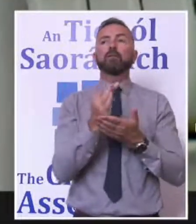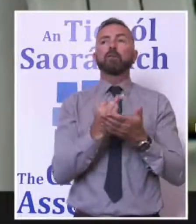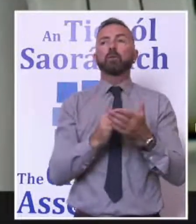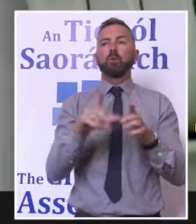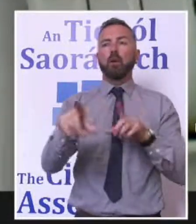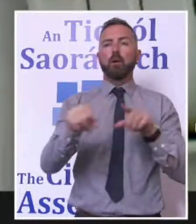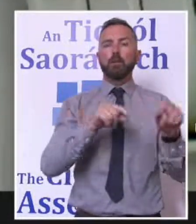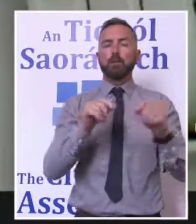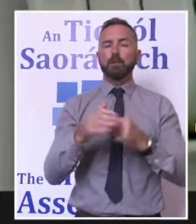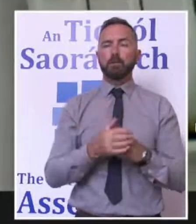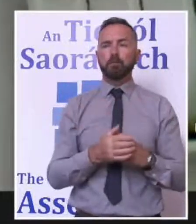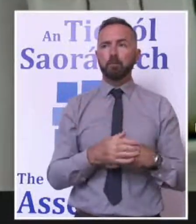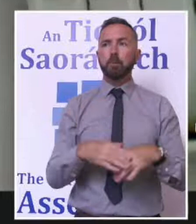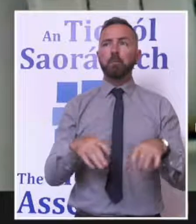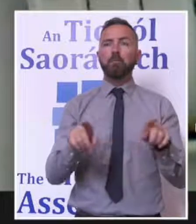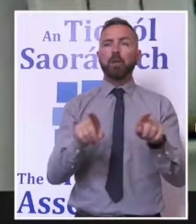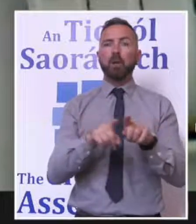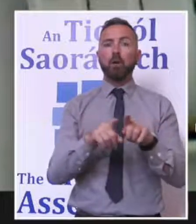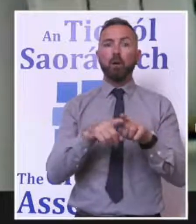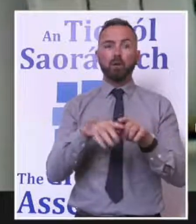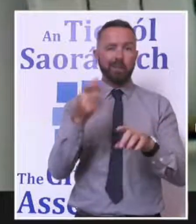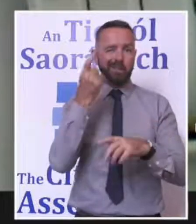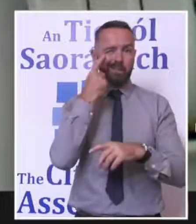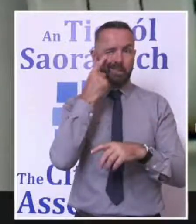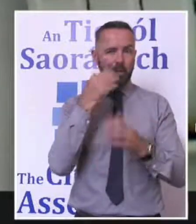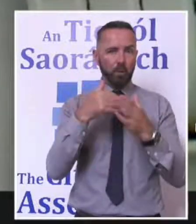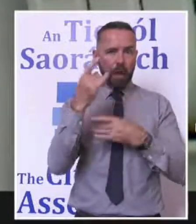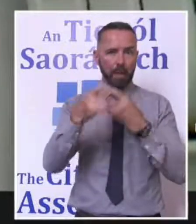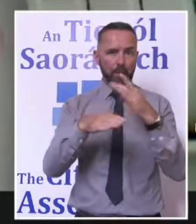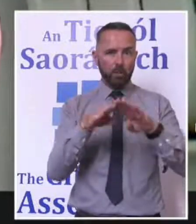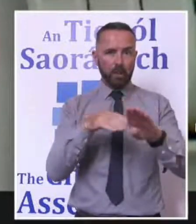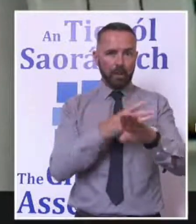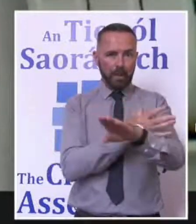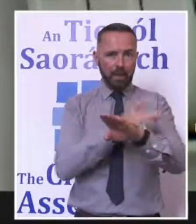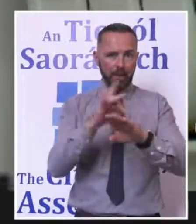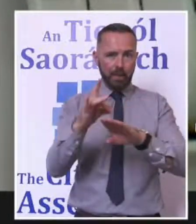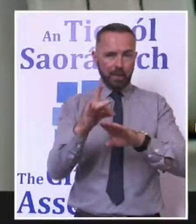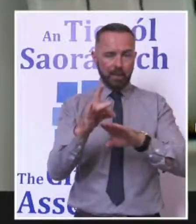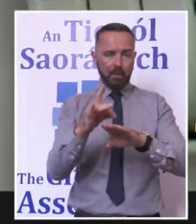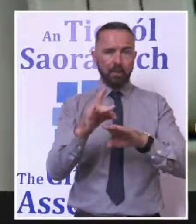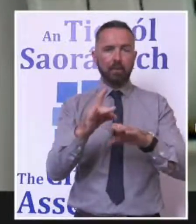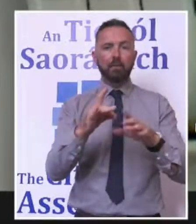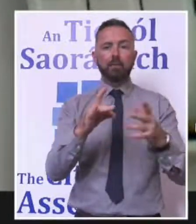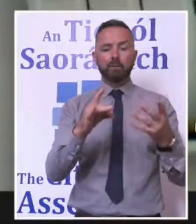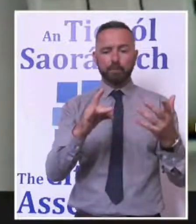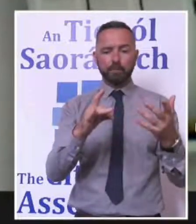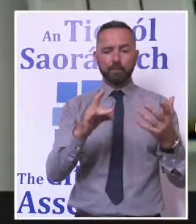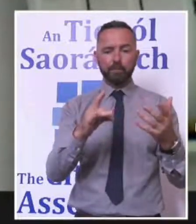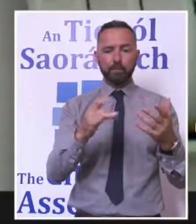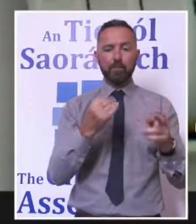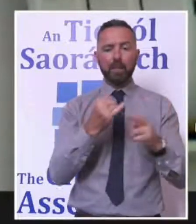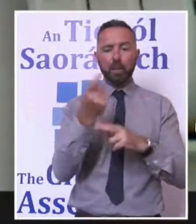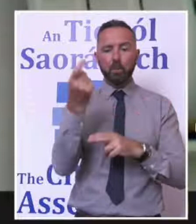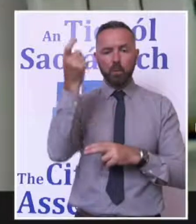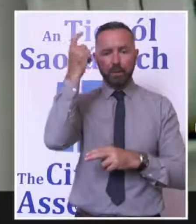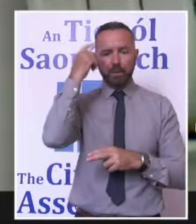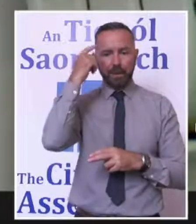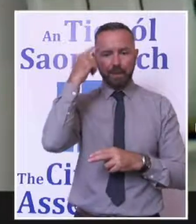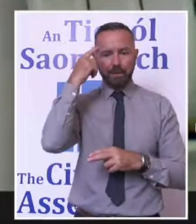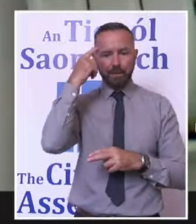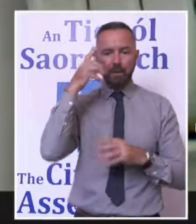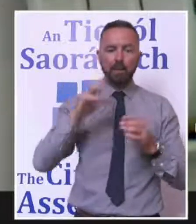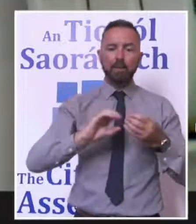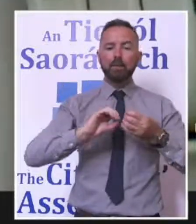an eye to what has been done in Limerick by the implementation group, where in a sense, they've